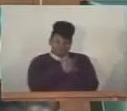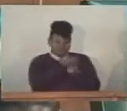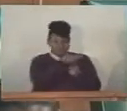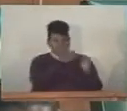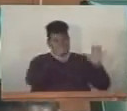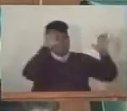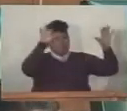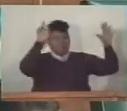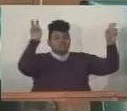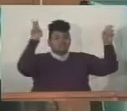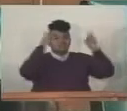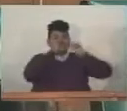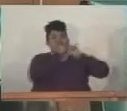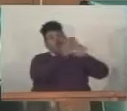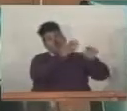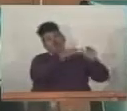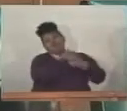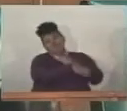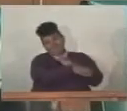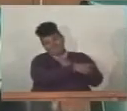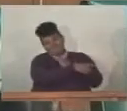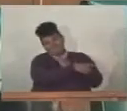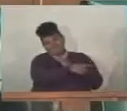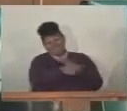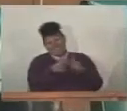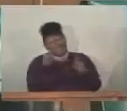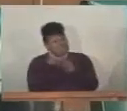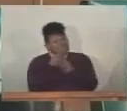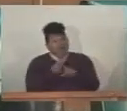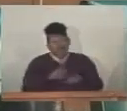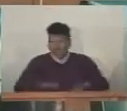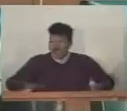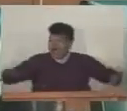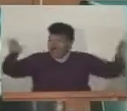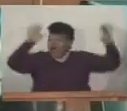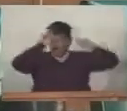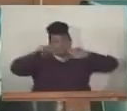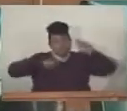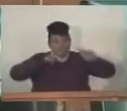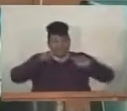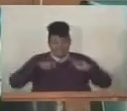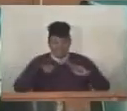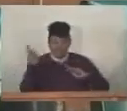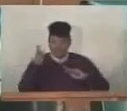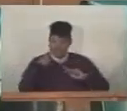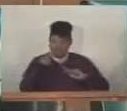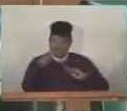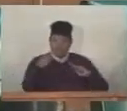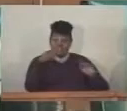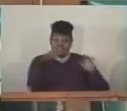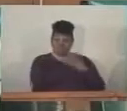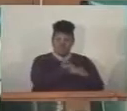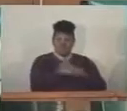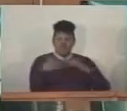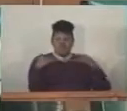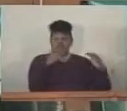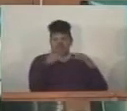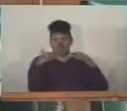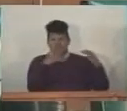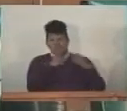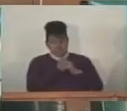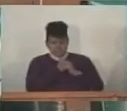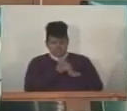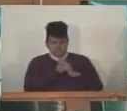that is affecting all of us. I always say, Mr. President, that crime and violence